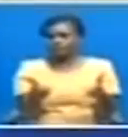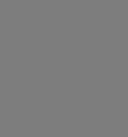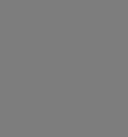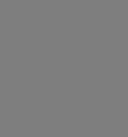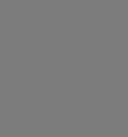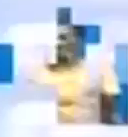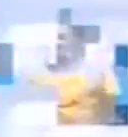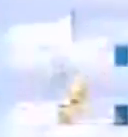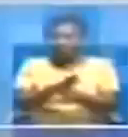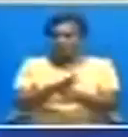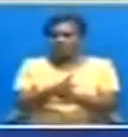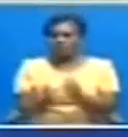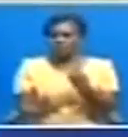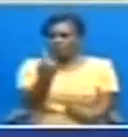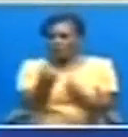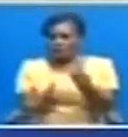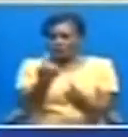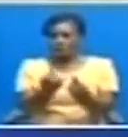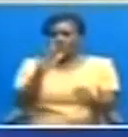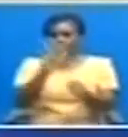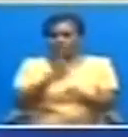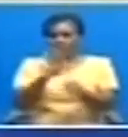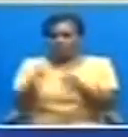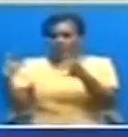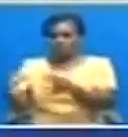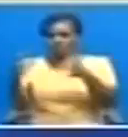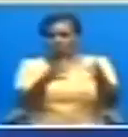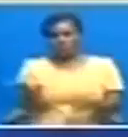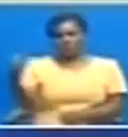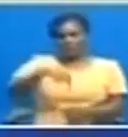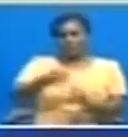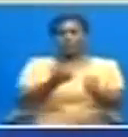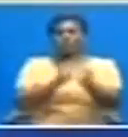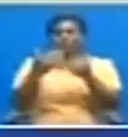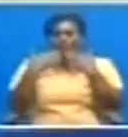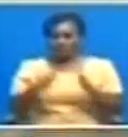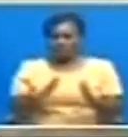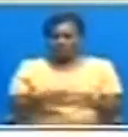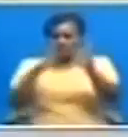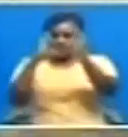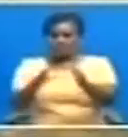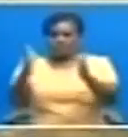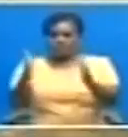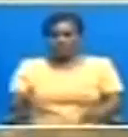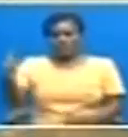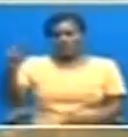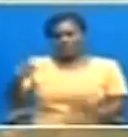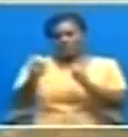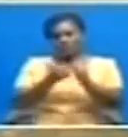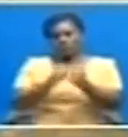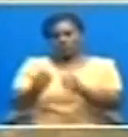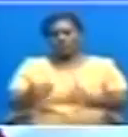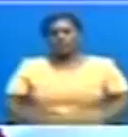this especially with the huge number of teams that have turned up for the competition. Robinson Okenye, KTN